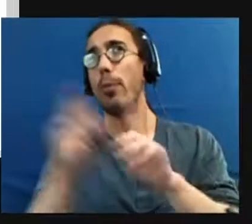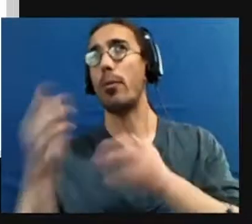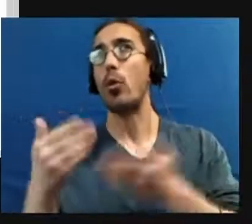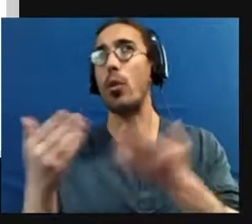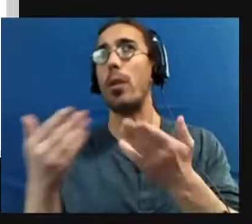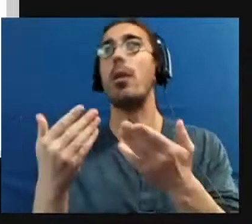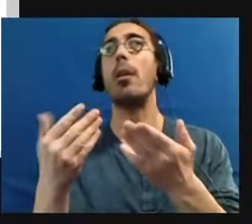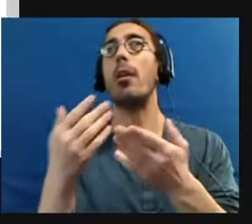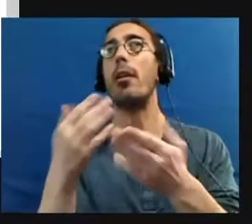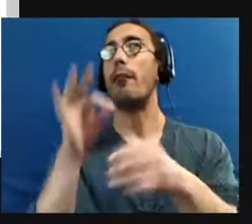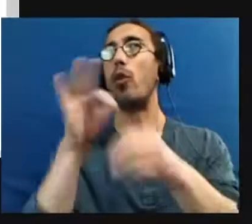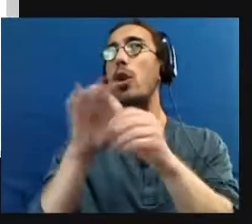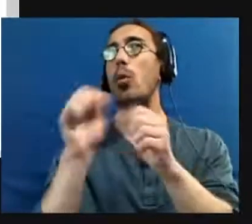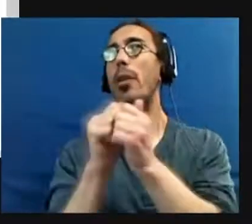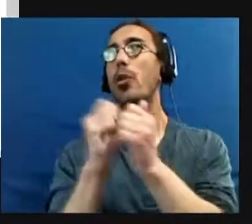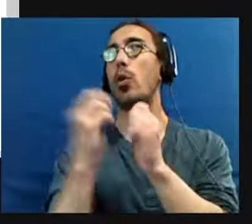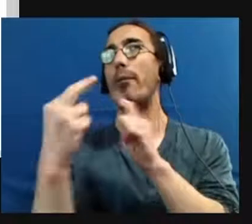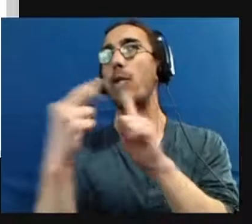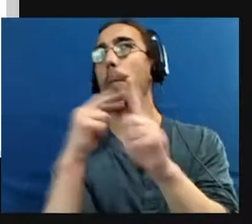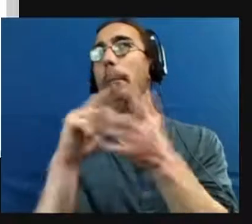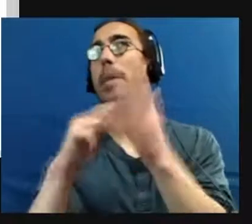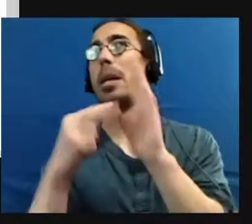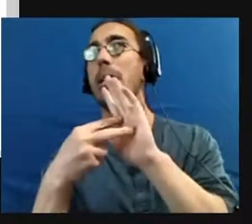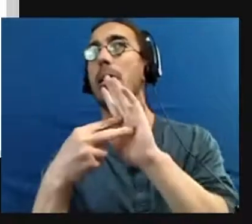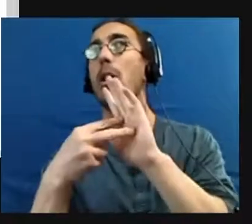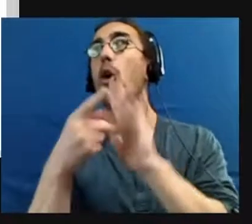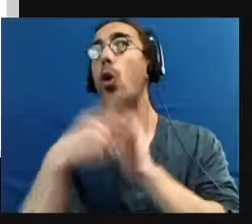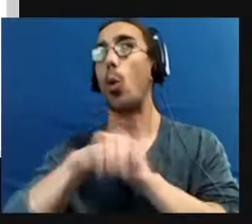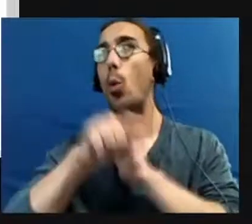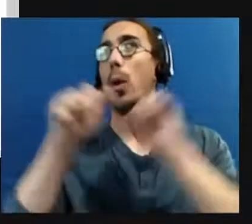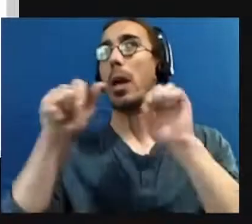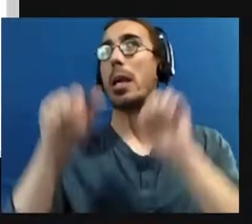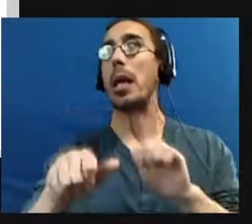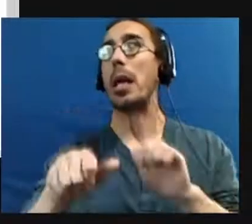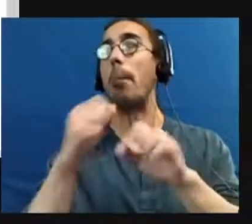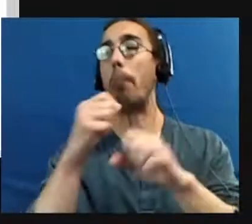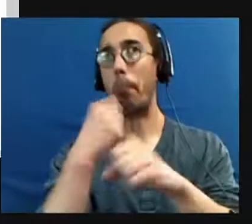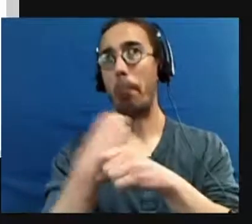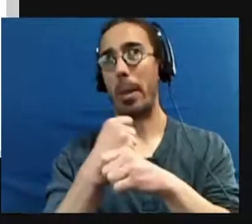your view, which means that we can really make a